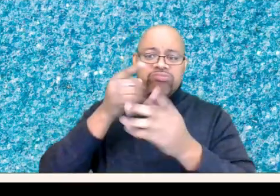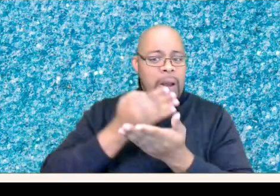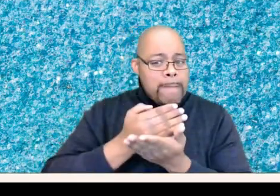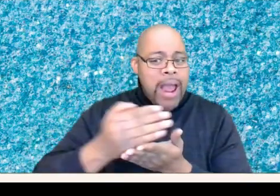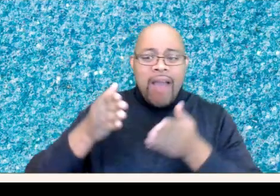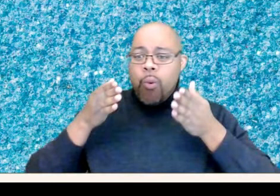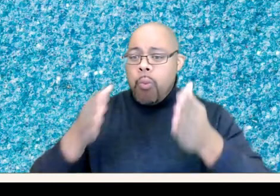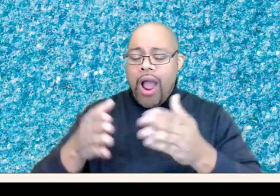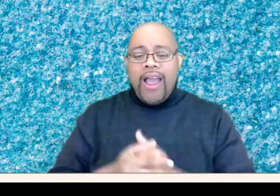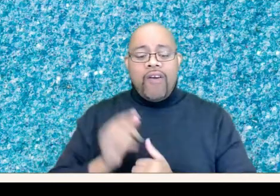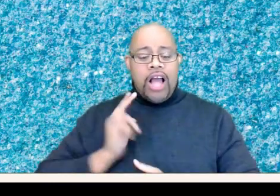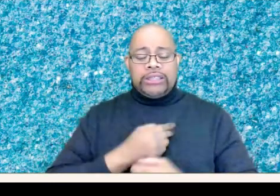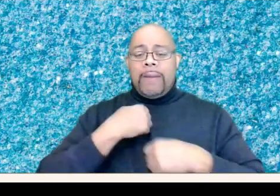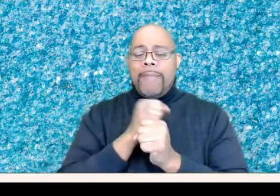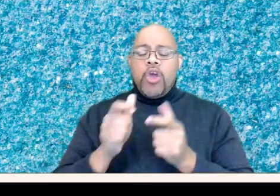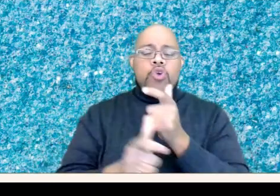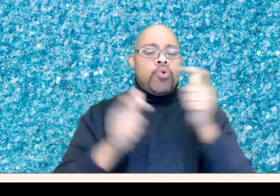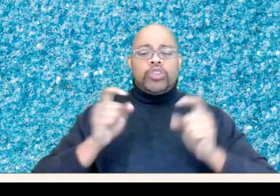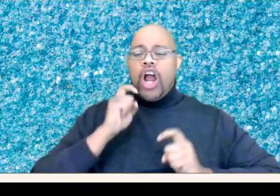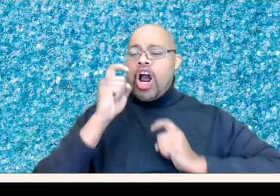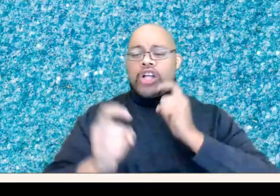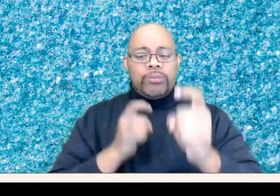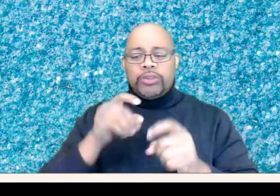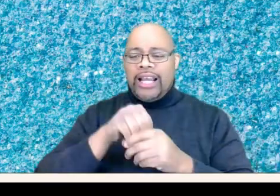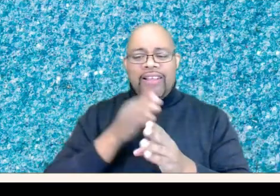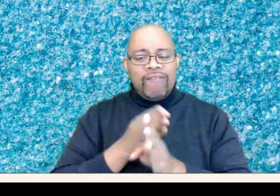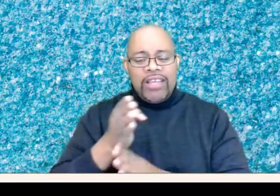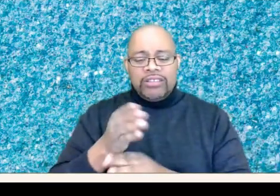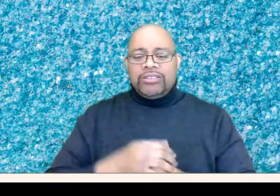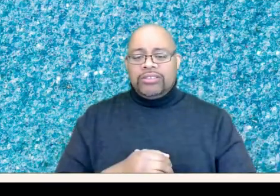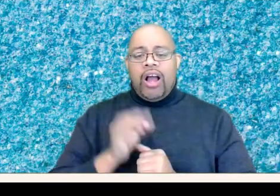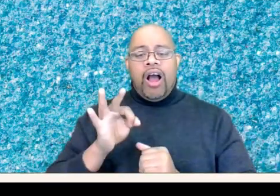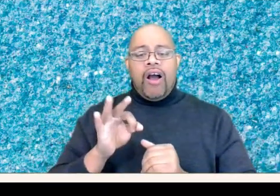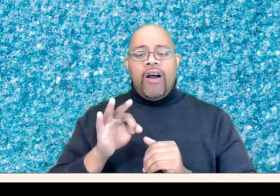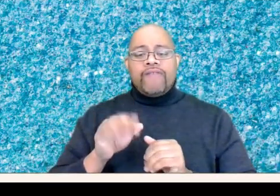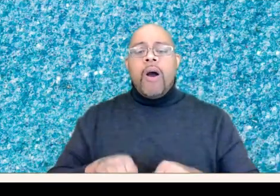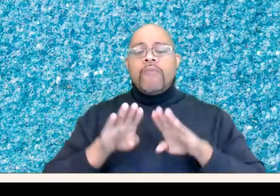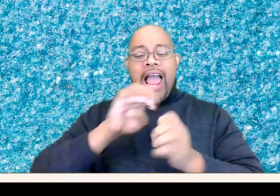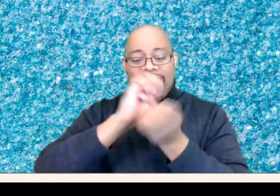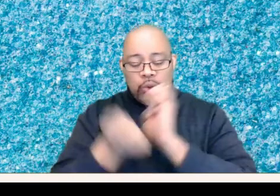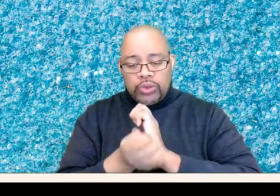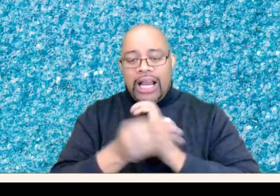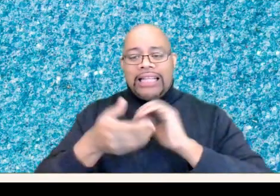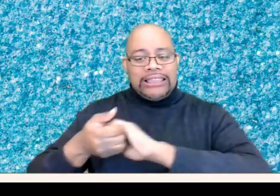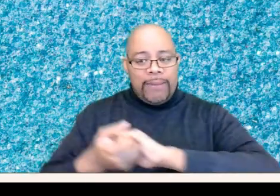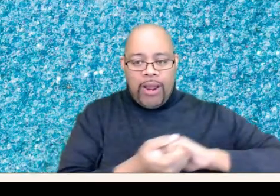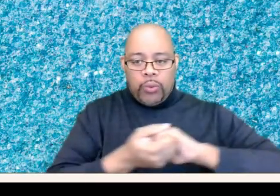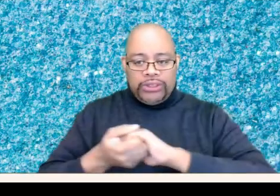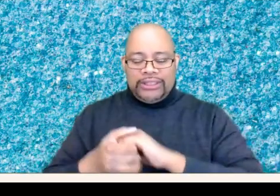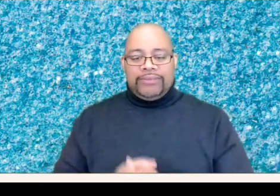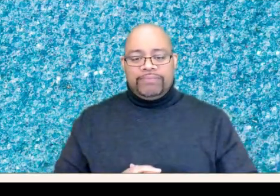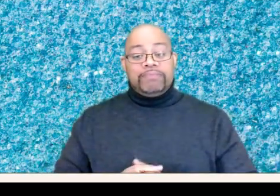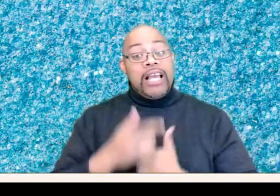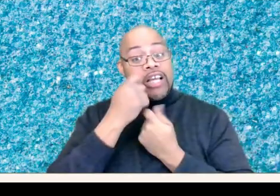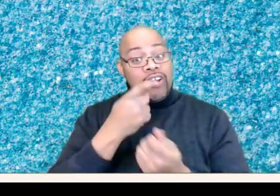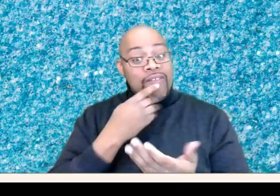for us to make huge contributions in the field of marine evolution and symbiosis. A little